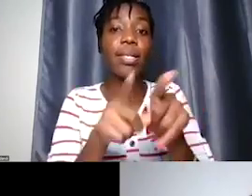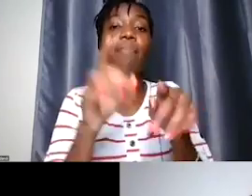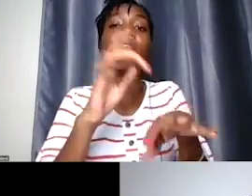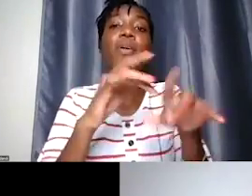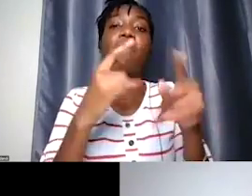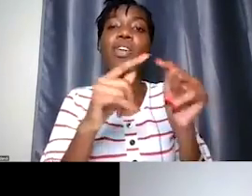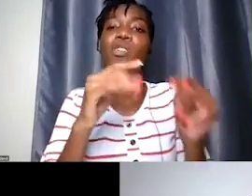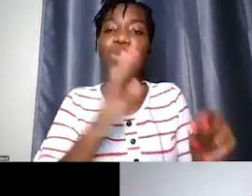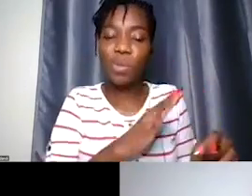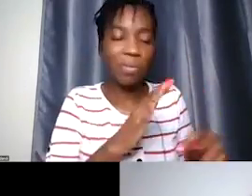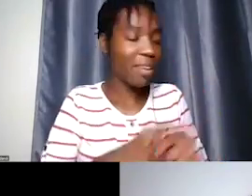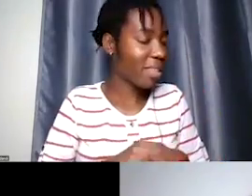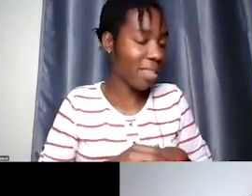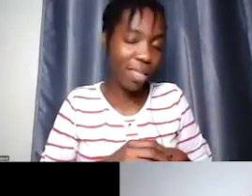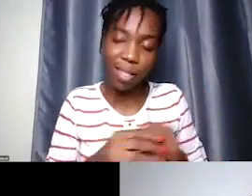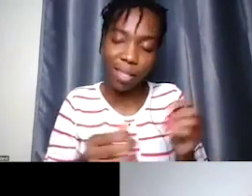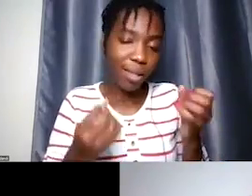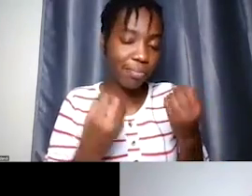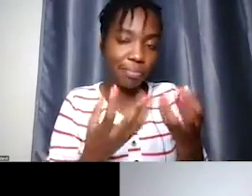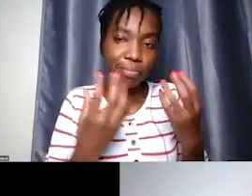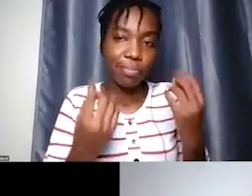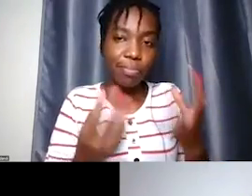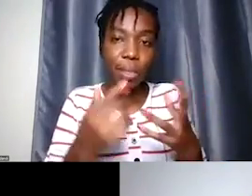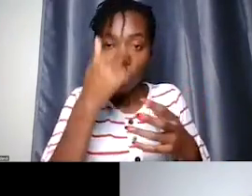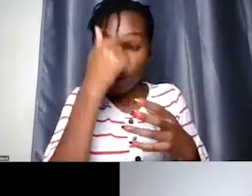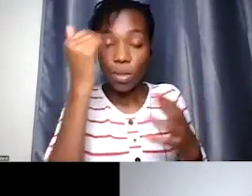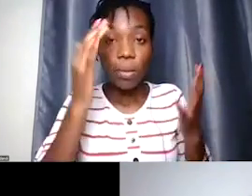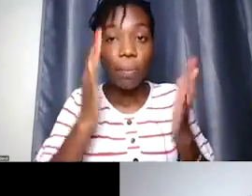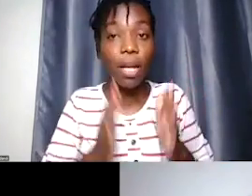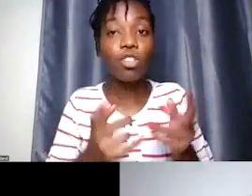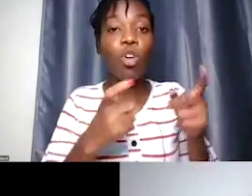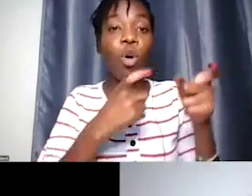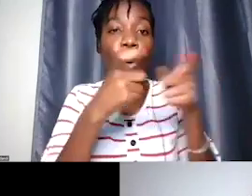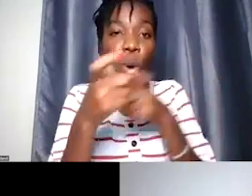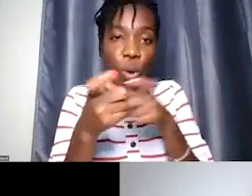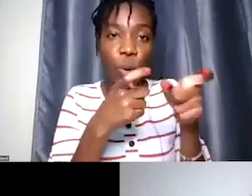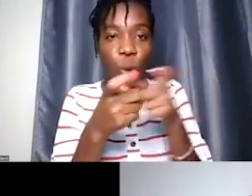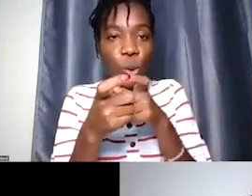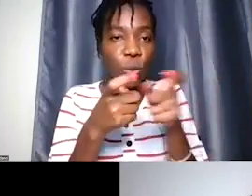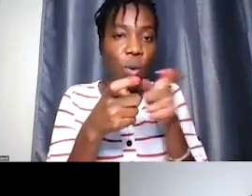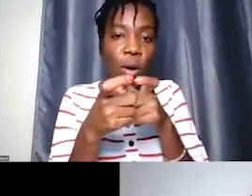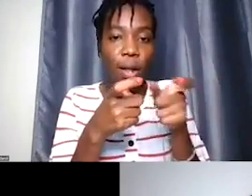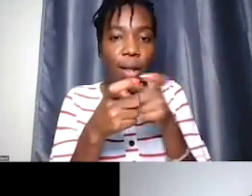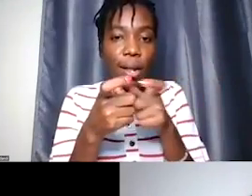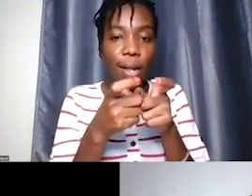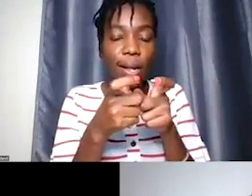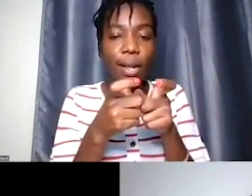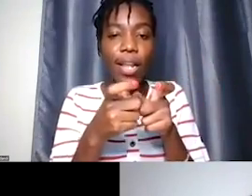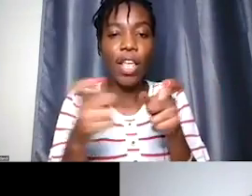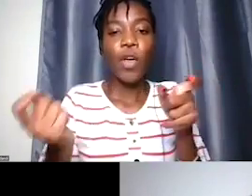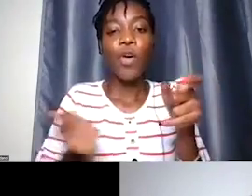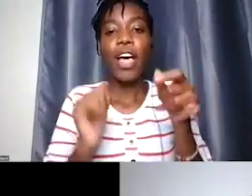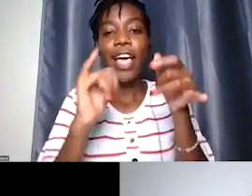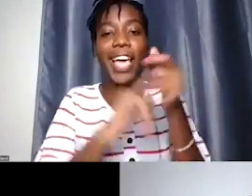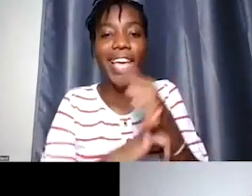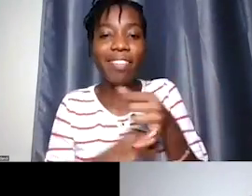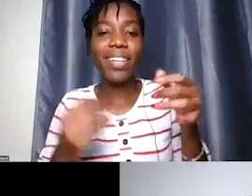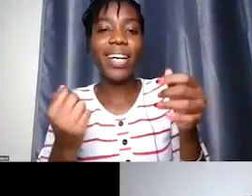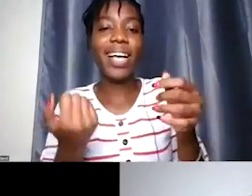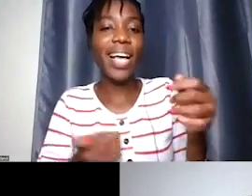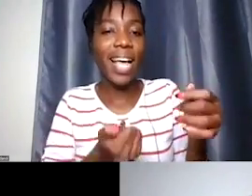so much affected because of somebody controlling the wife or the girlfriend or the